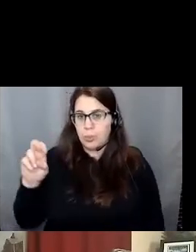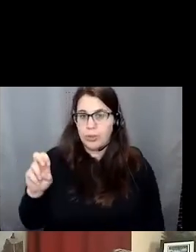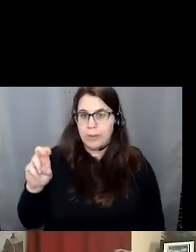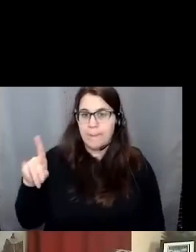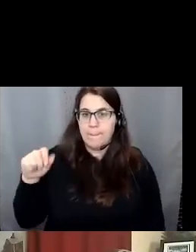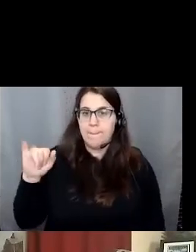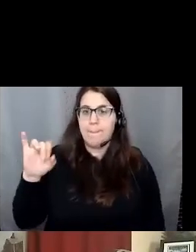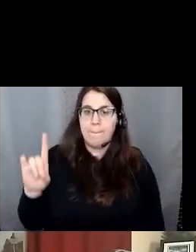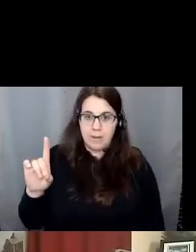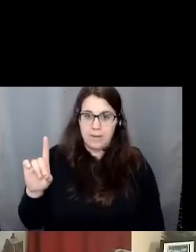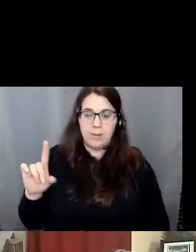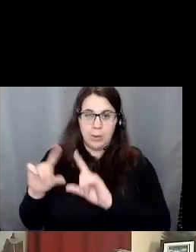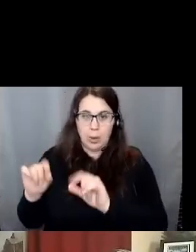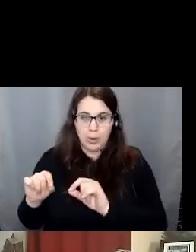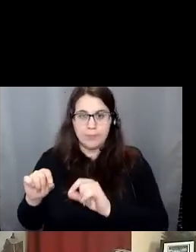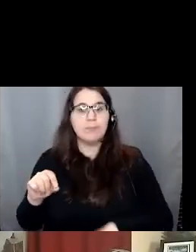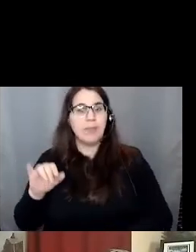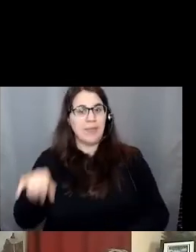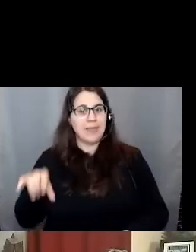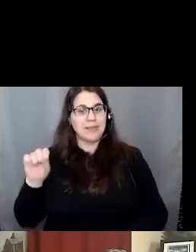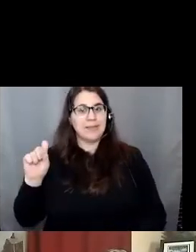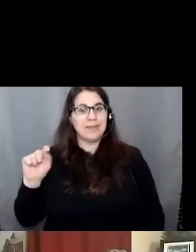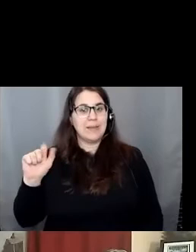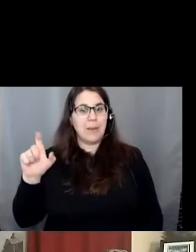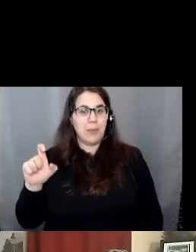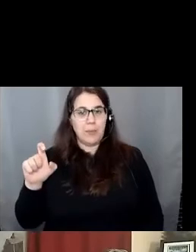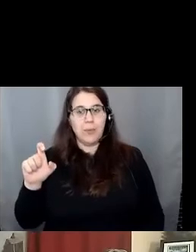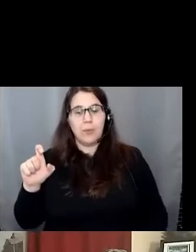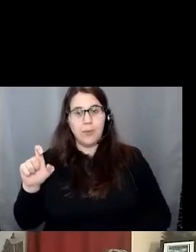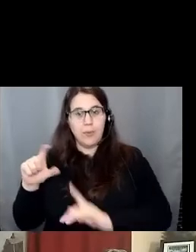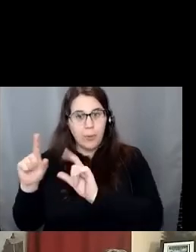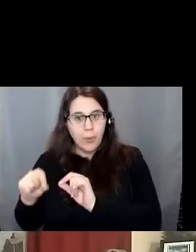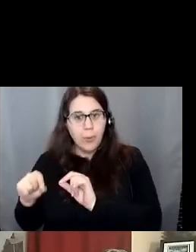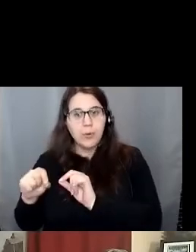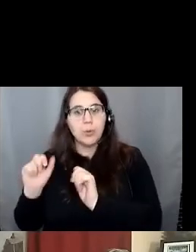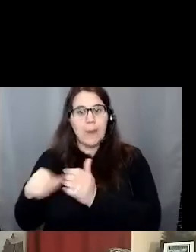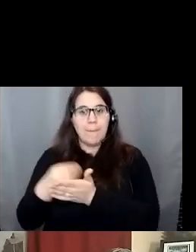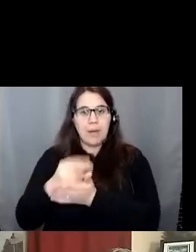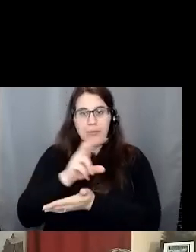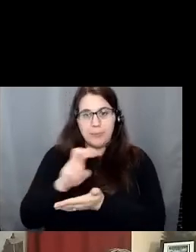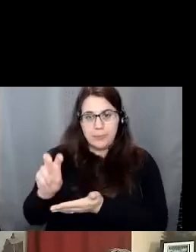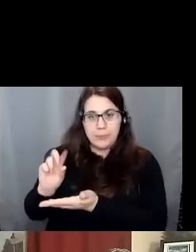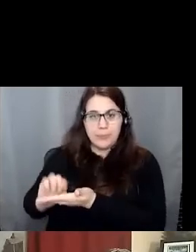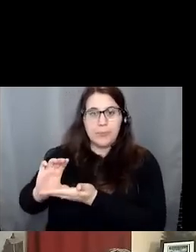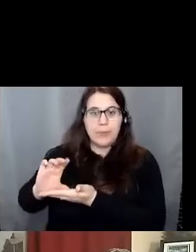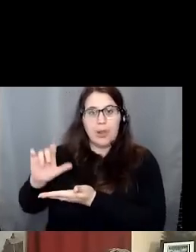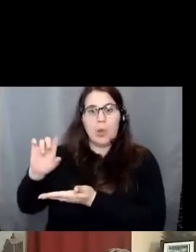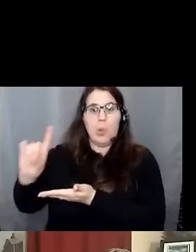It is a loadable debit card that we have an option for. So if you do not have